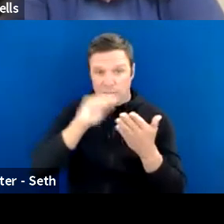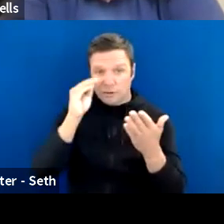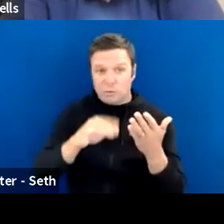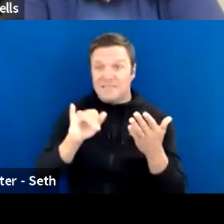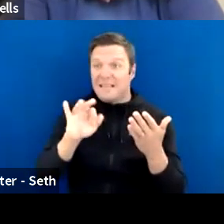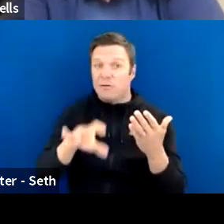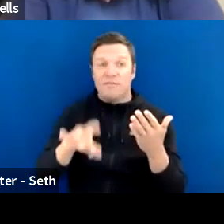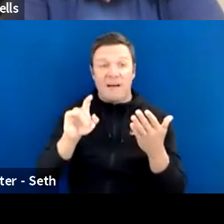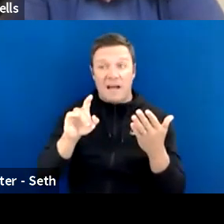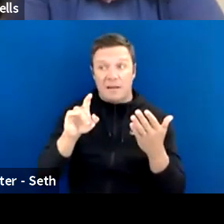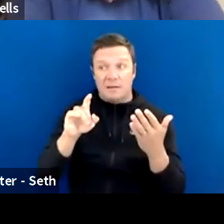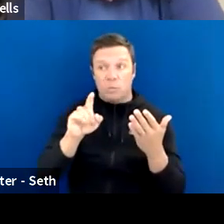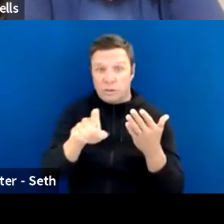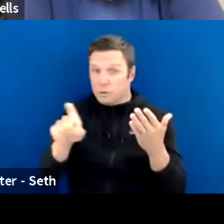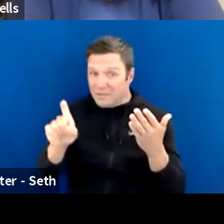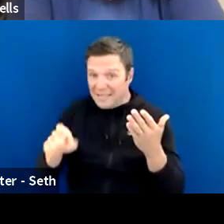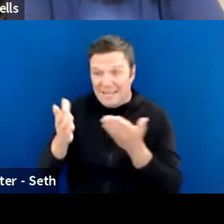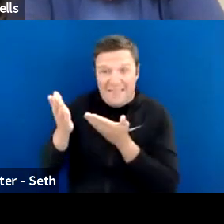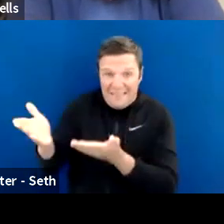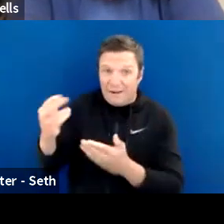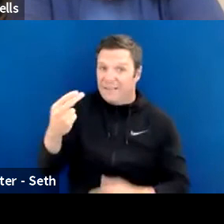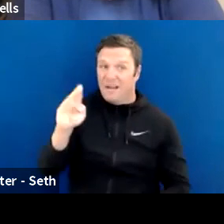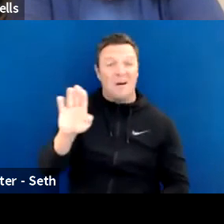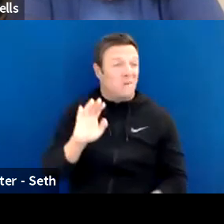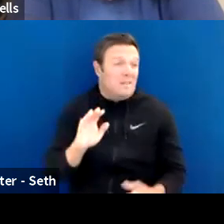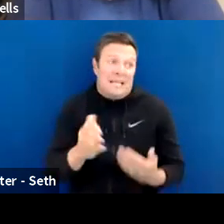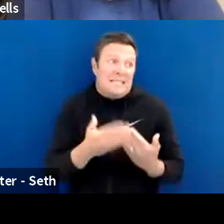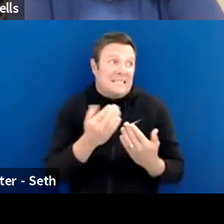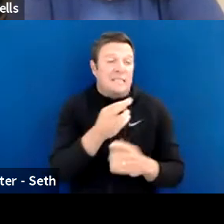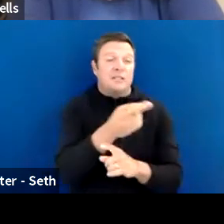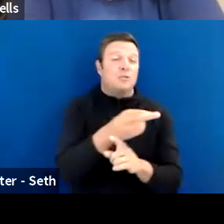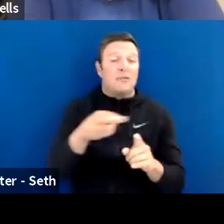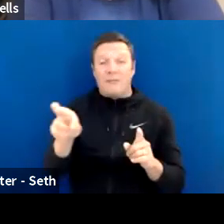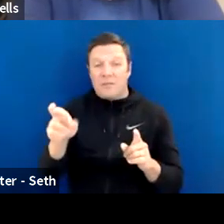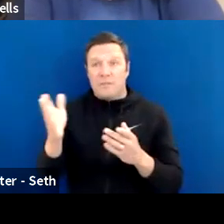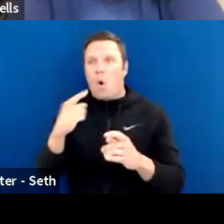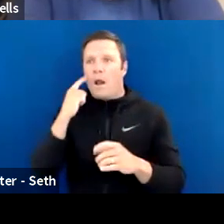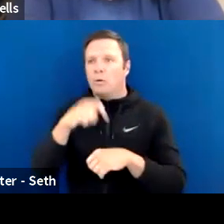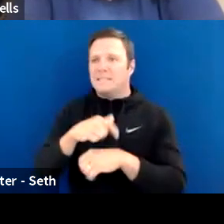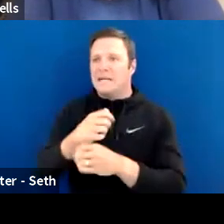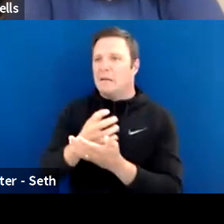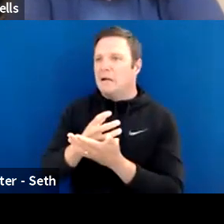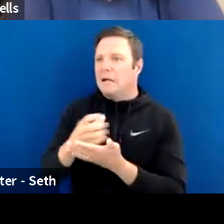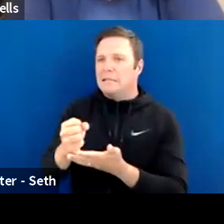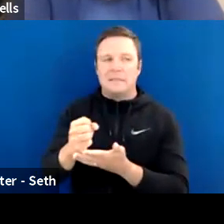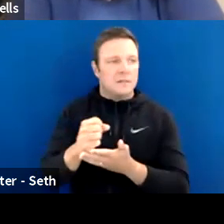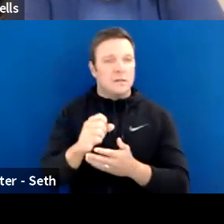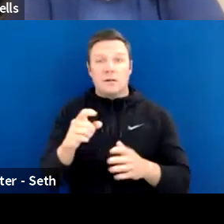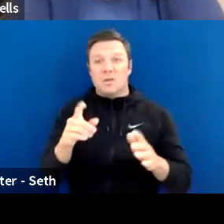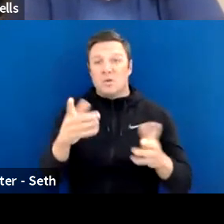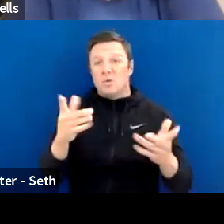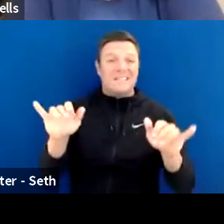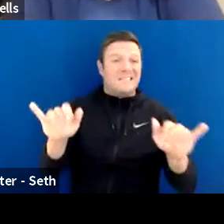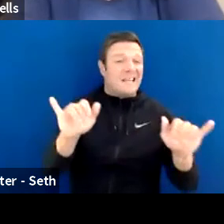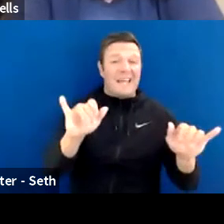in the hub, feel free to refer them over. And thank you, Megan. I know we're out of time. You can stay on for a few minutes if you